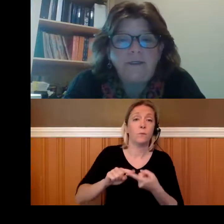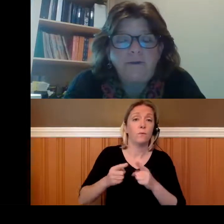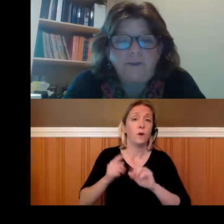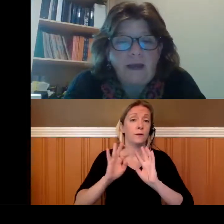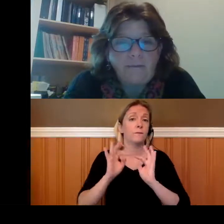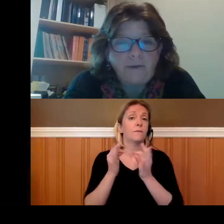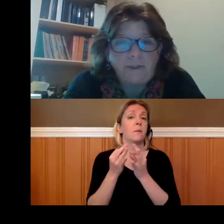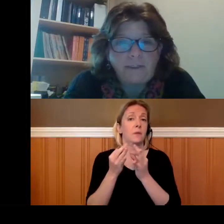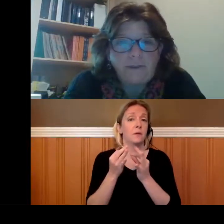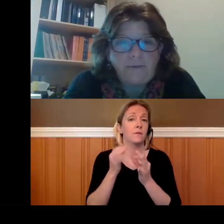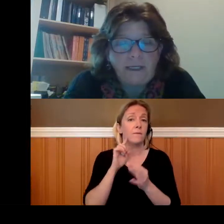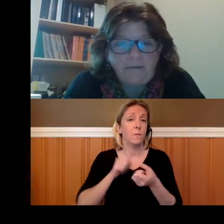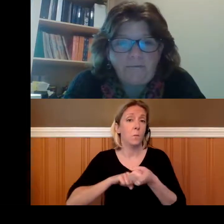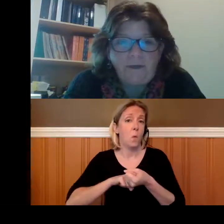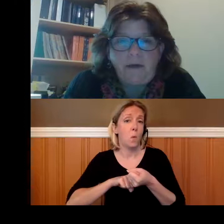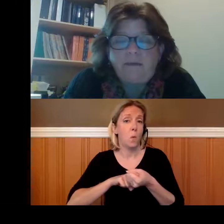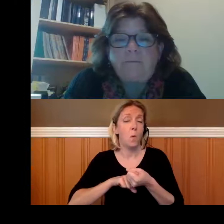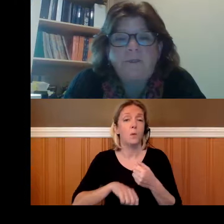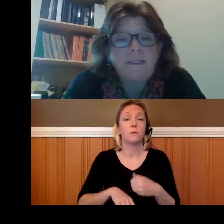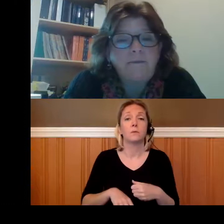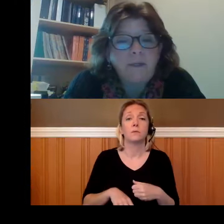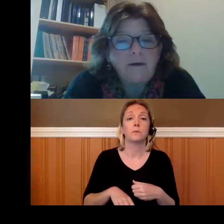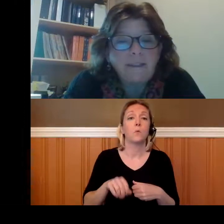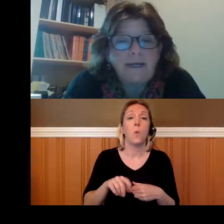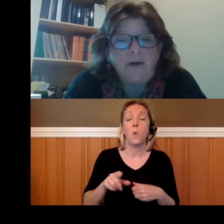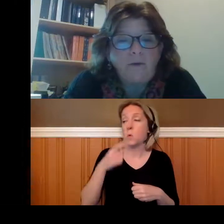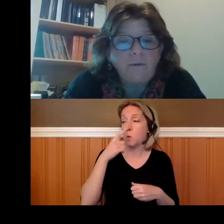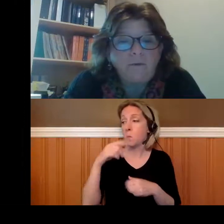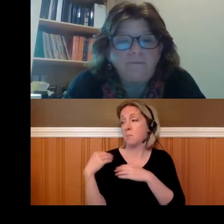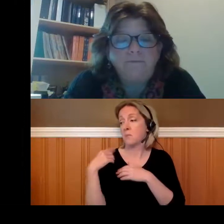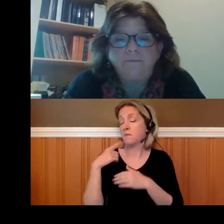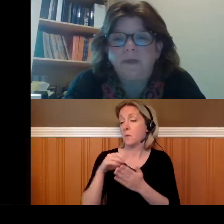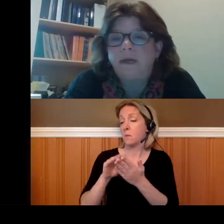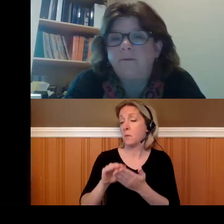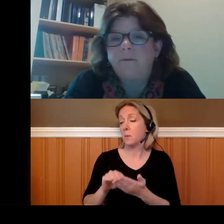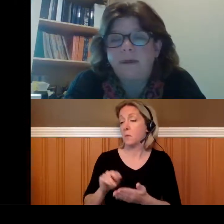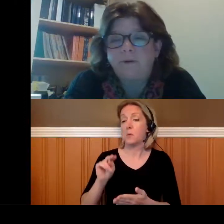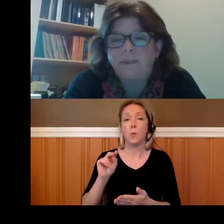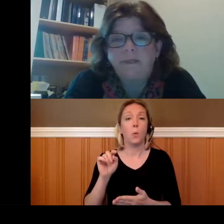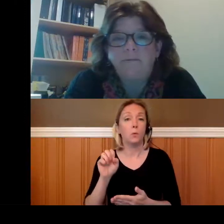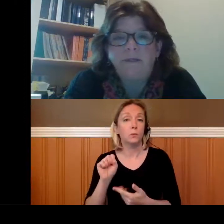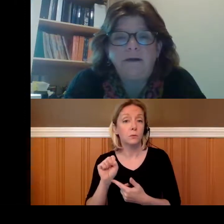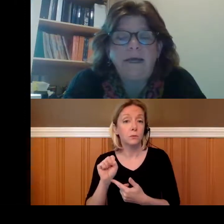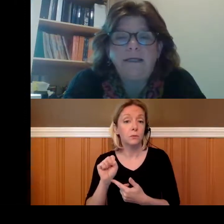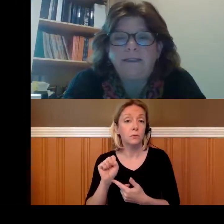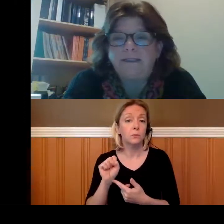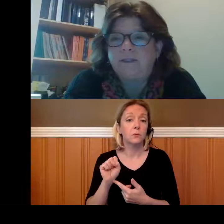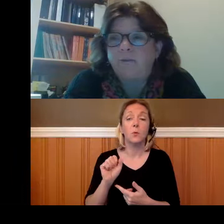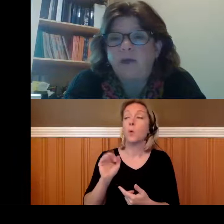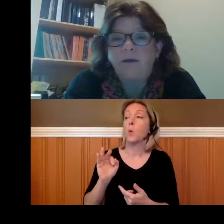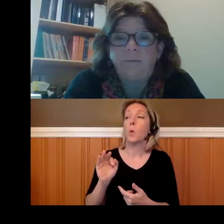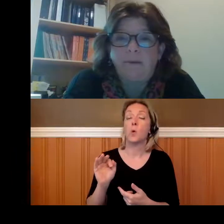or transition meeting. That person can be there to take notes. That person can be there to just help jog your